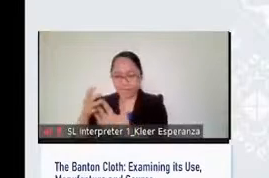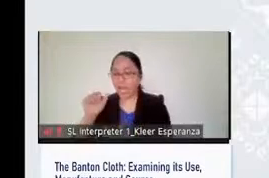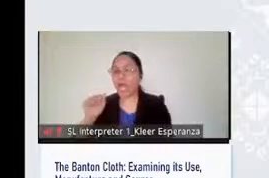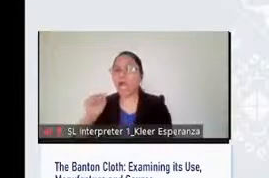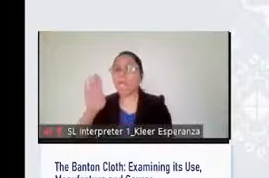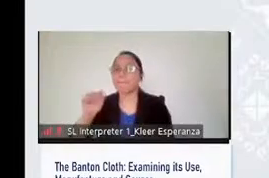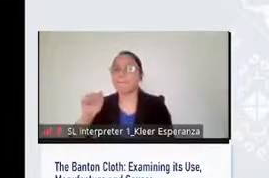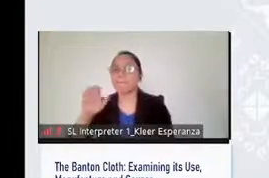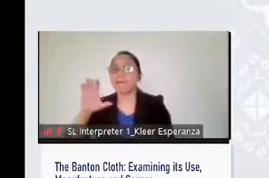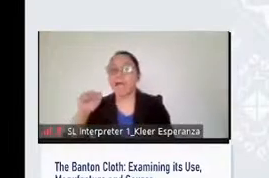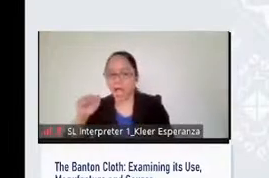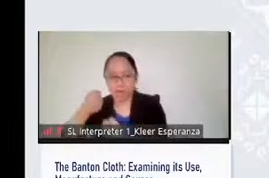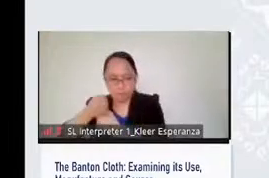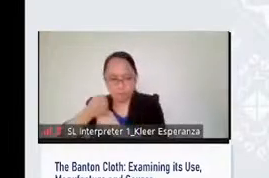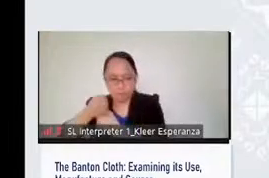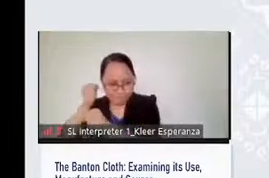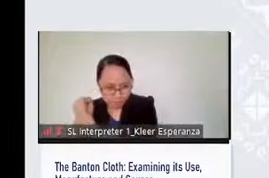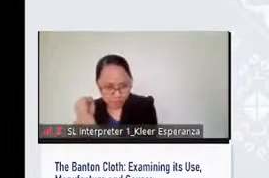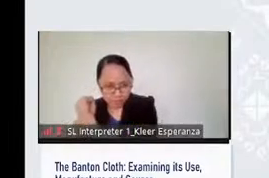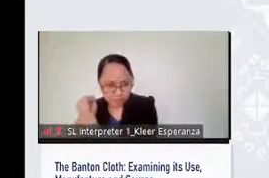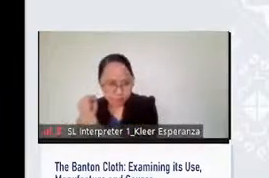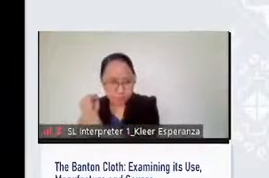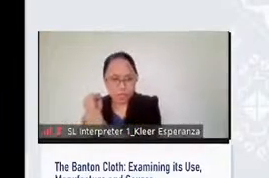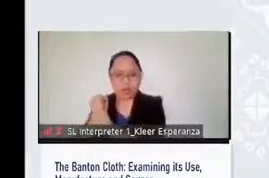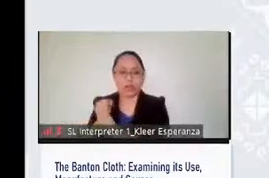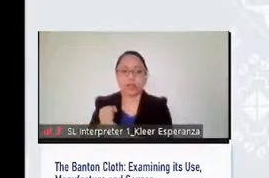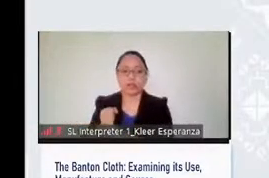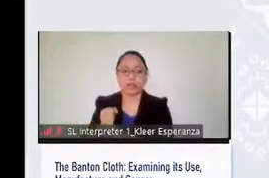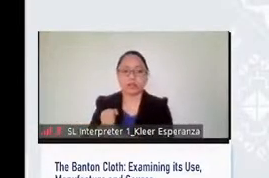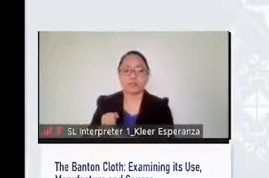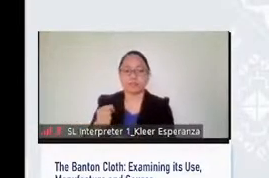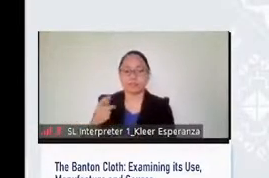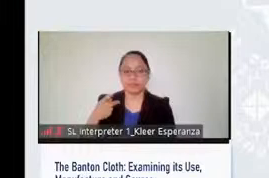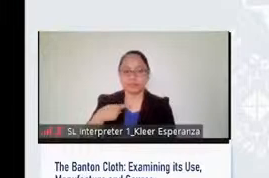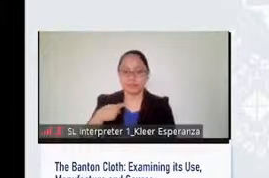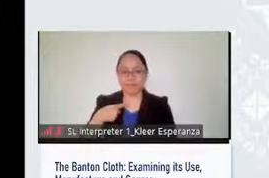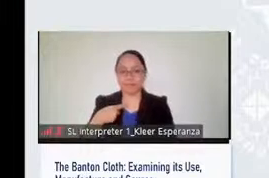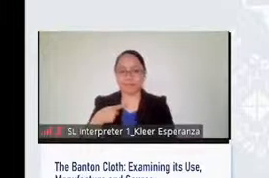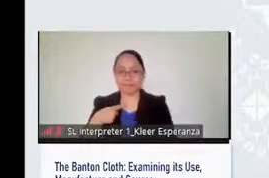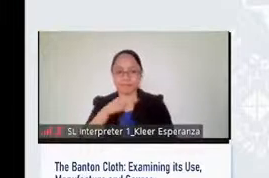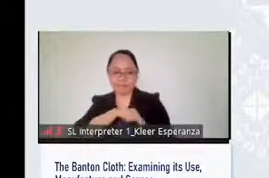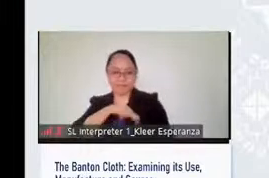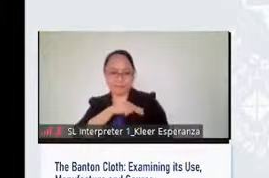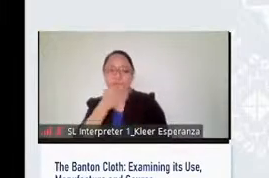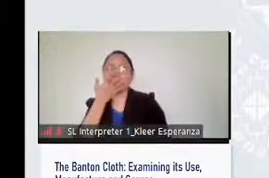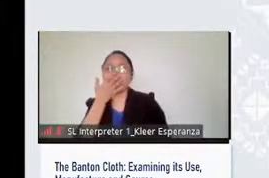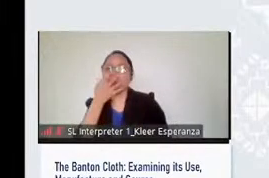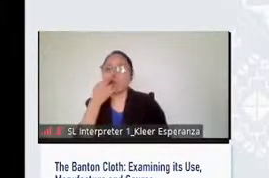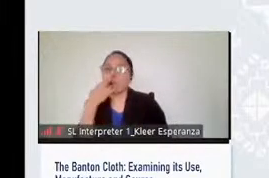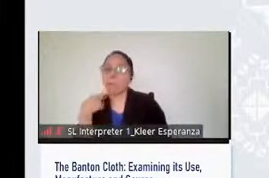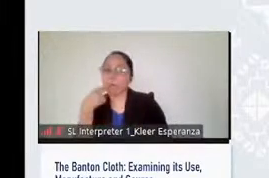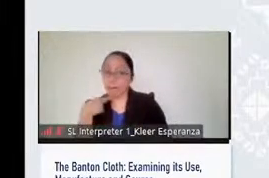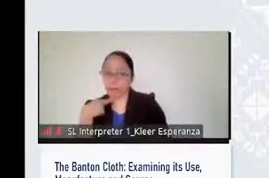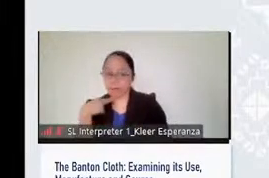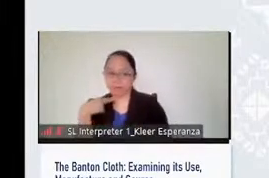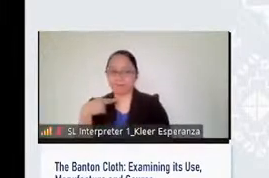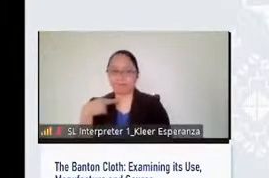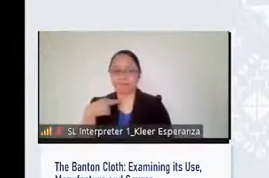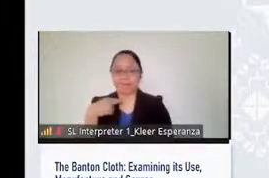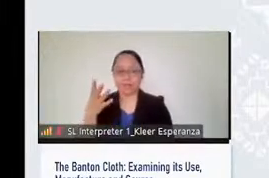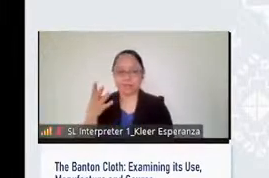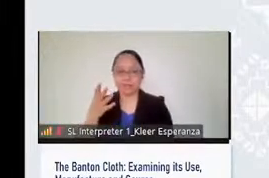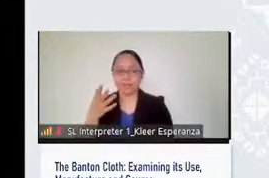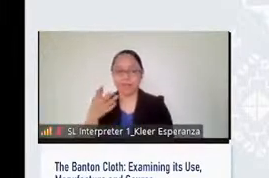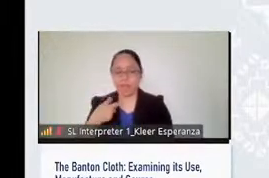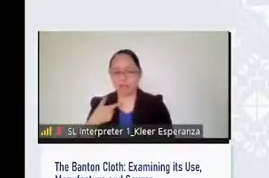warp threads are natural or undyed and dyed red and black, while the weft threads are dyed black. Discoloration is also observed on both